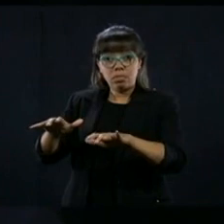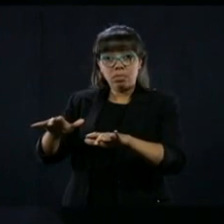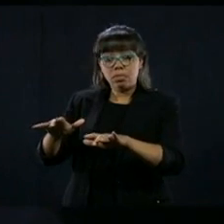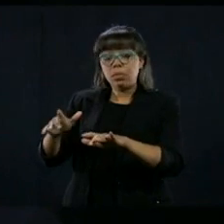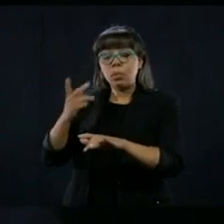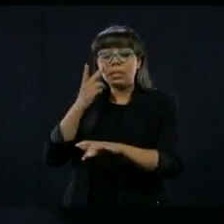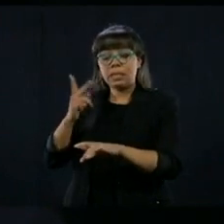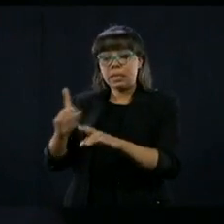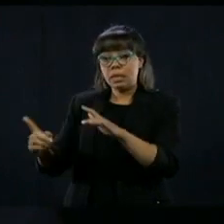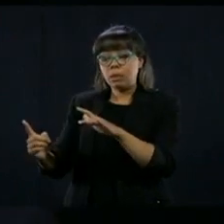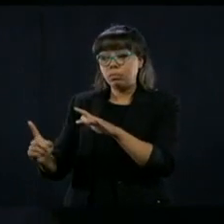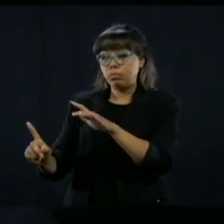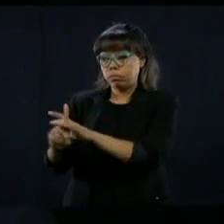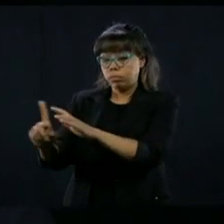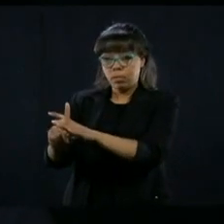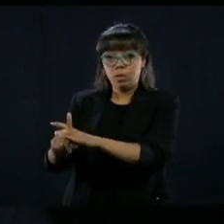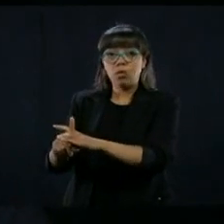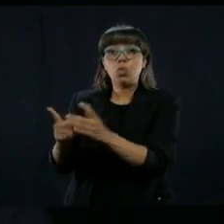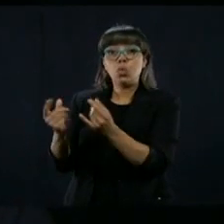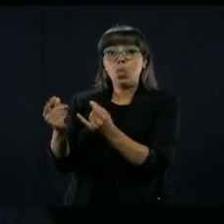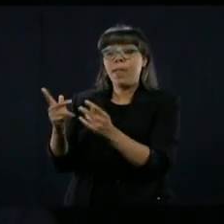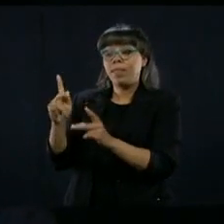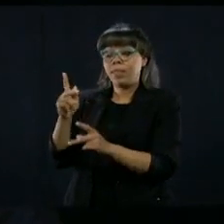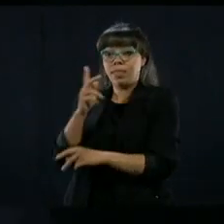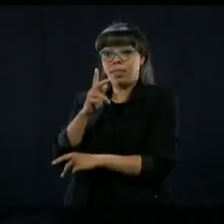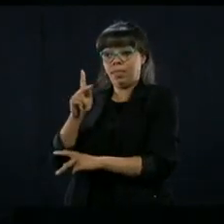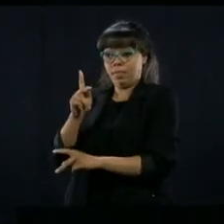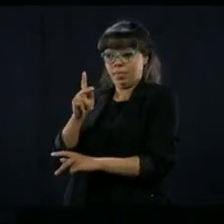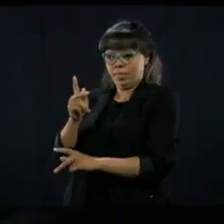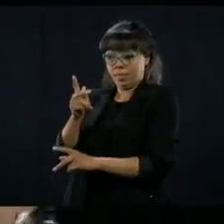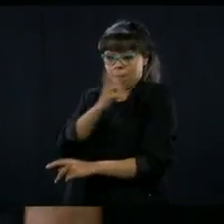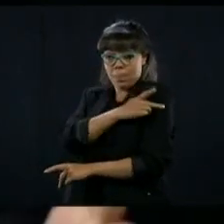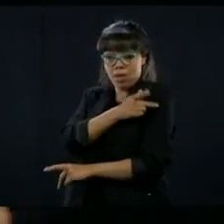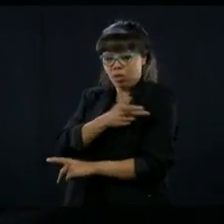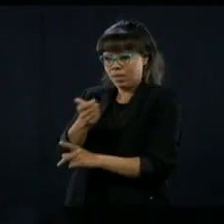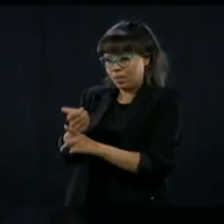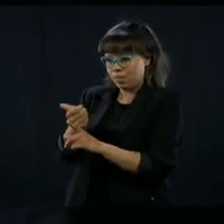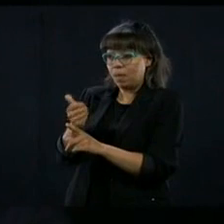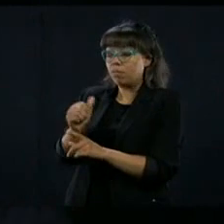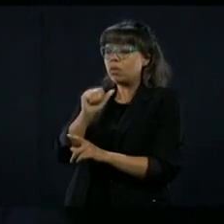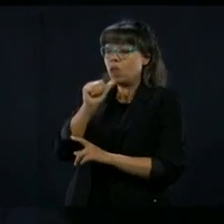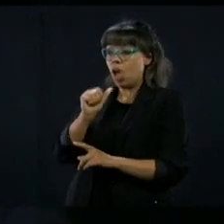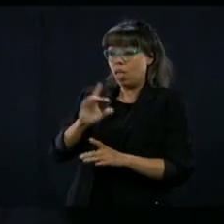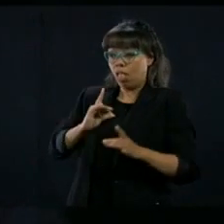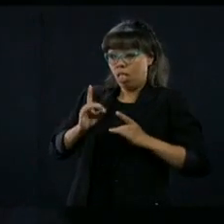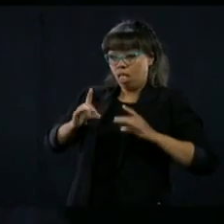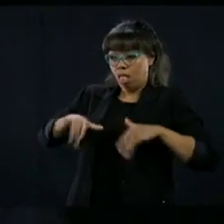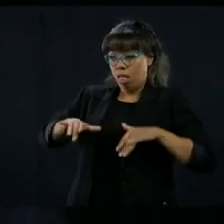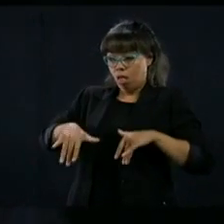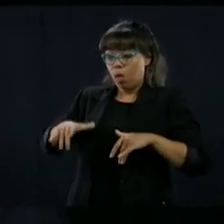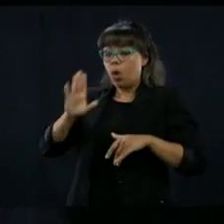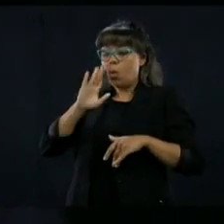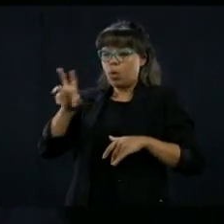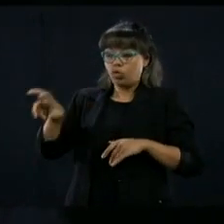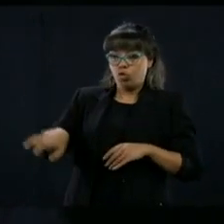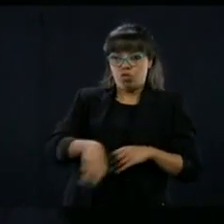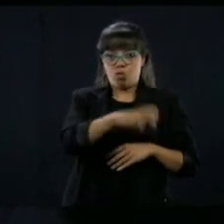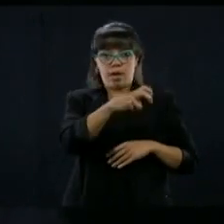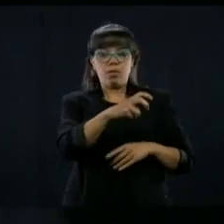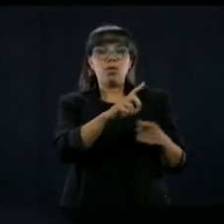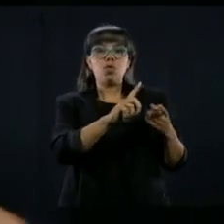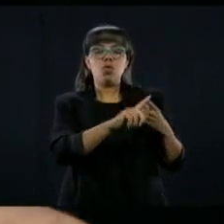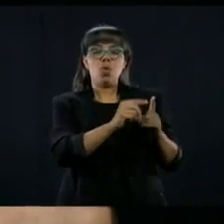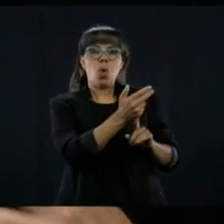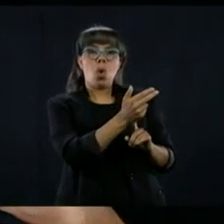Place du Puy, or at the Hôtel Dieu also that has been reorganized to receive those patients.